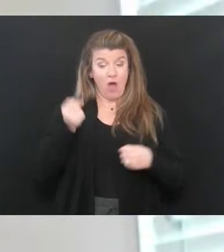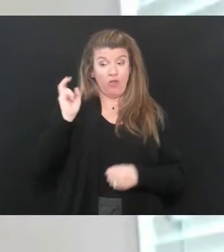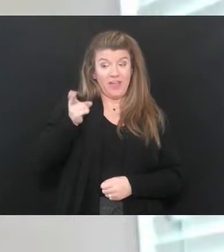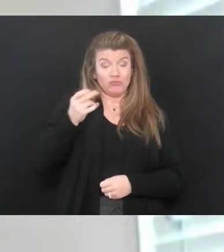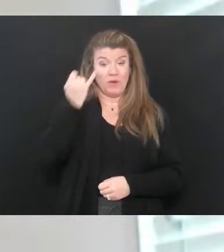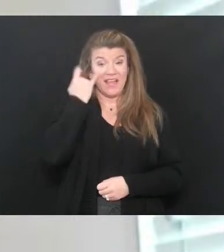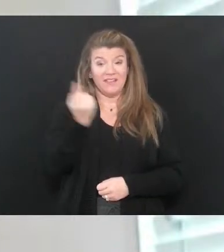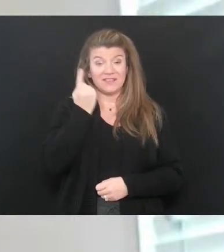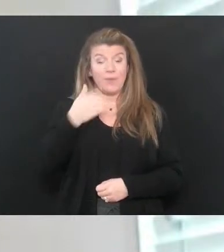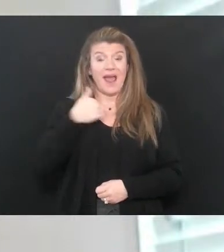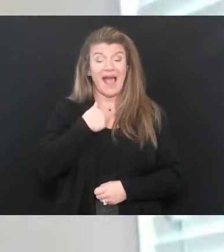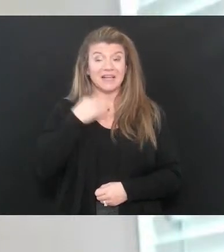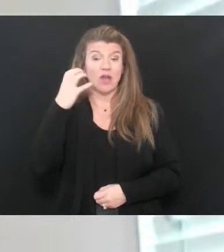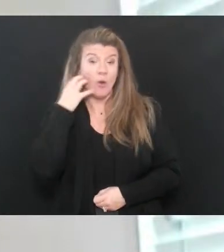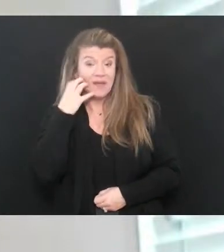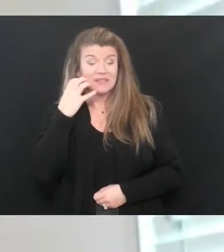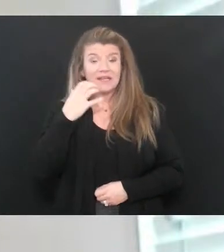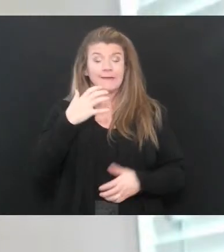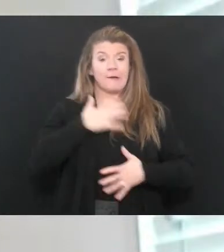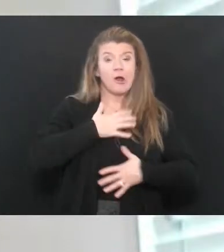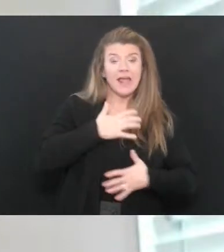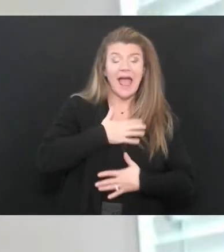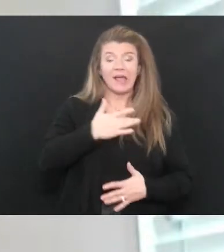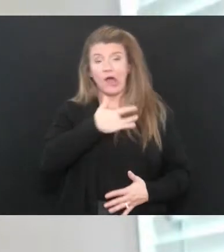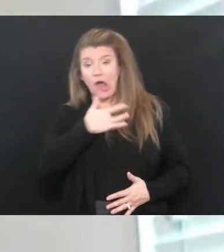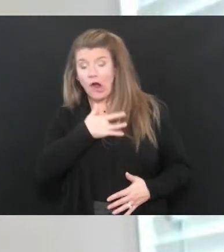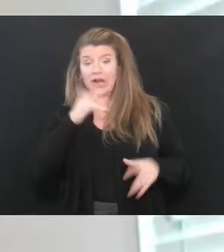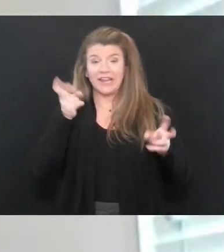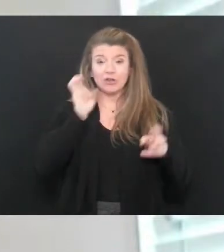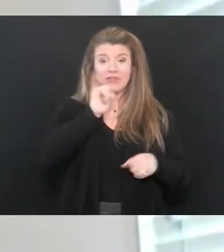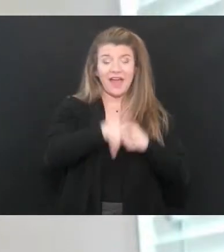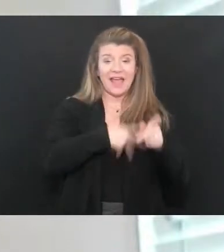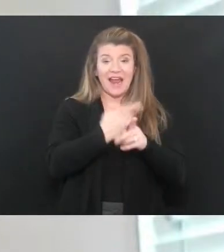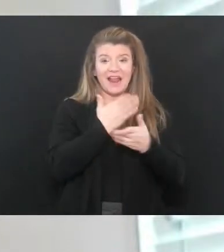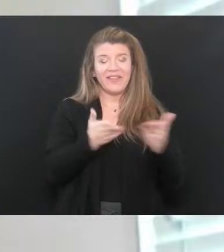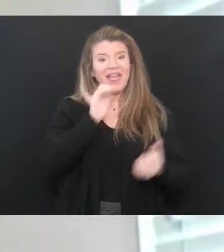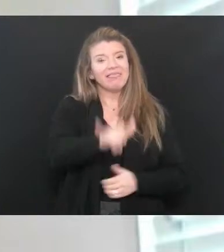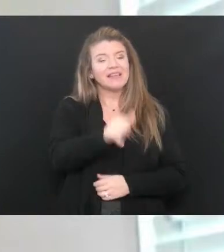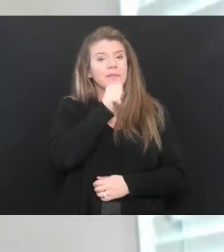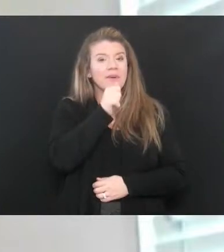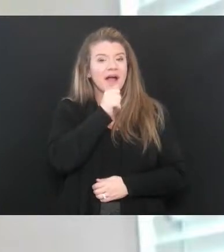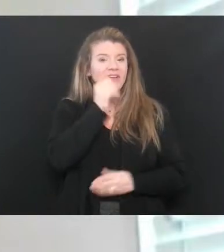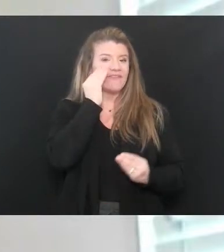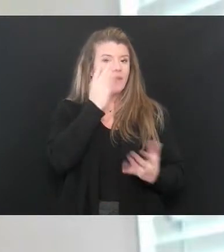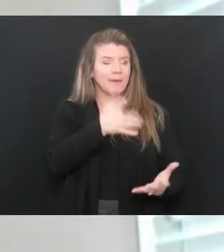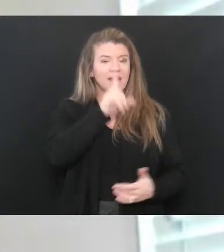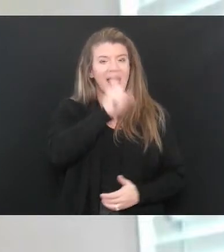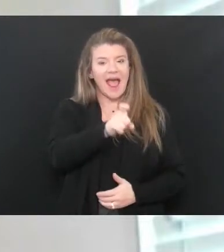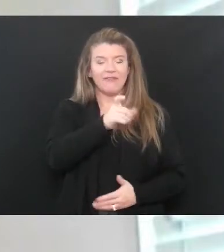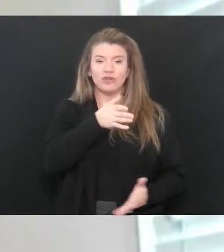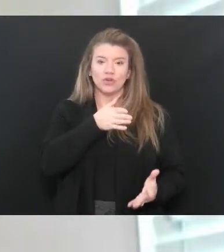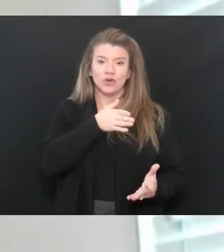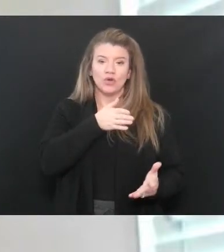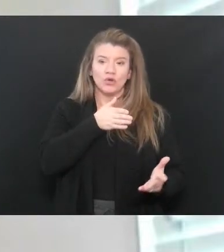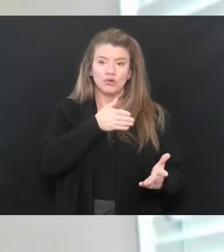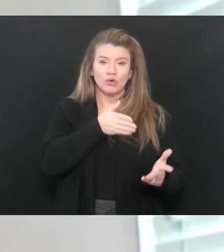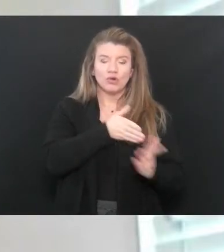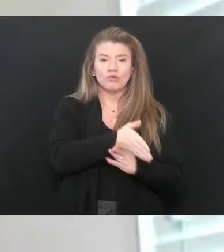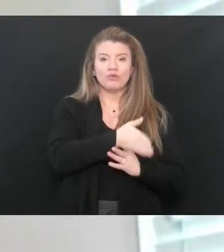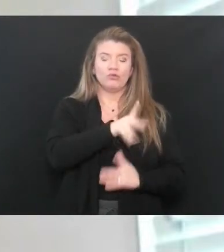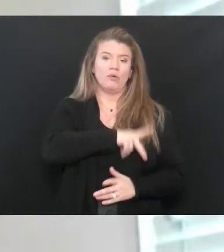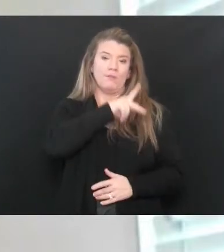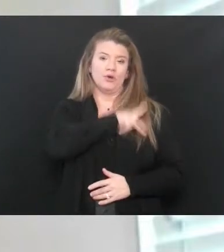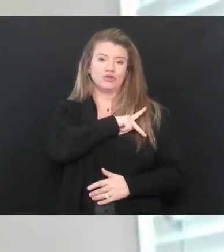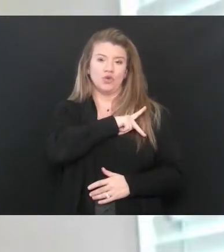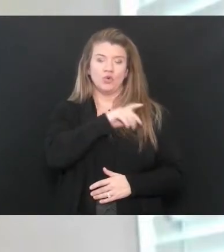has obesity, cardiac history, and things like that, that's very private information that would have to go down to a person's personal